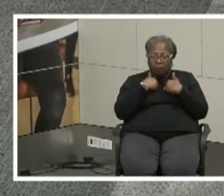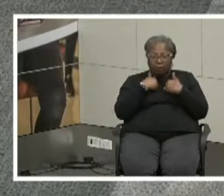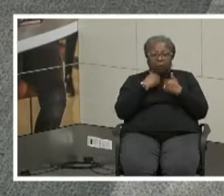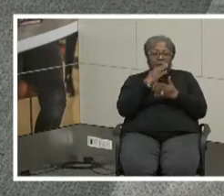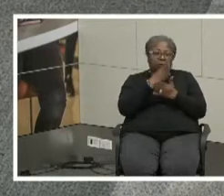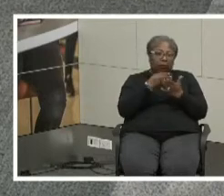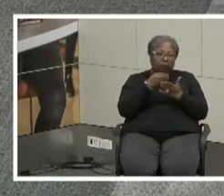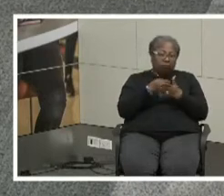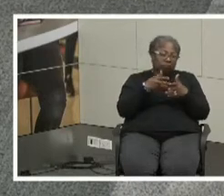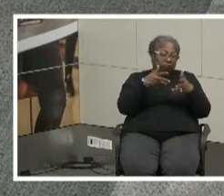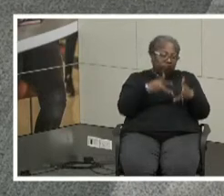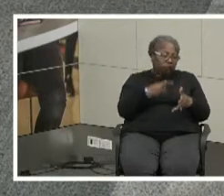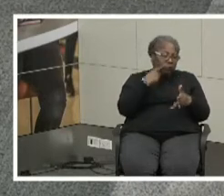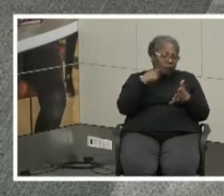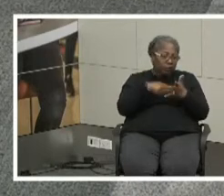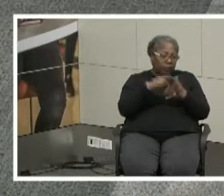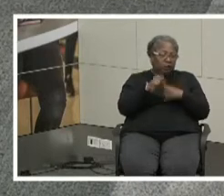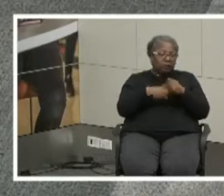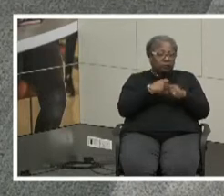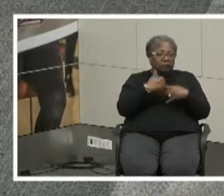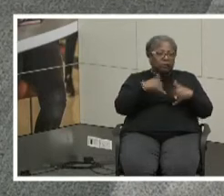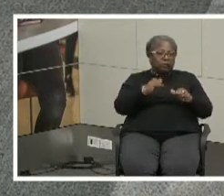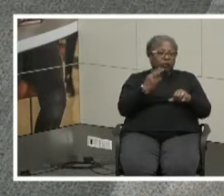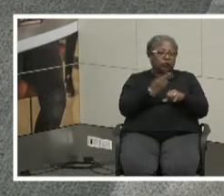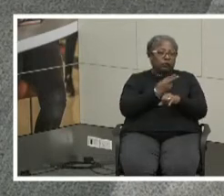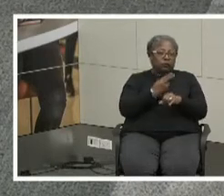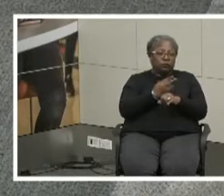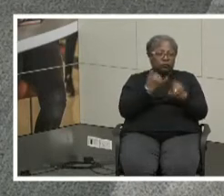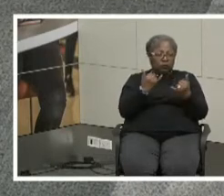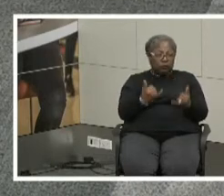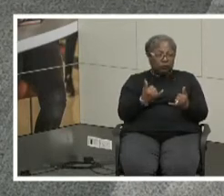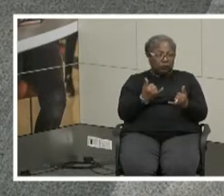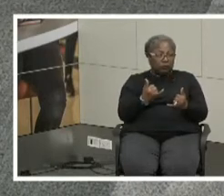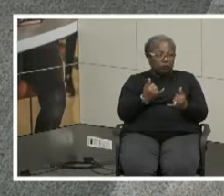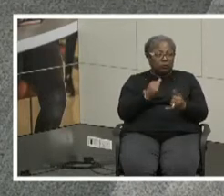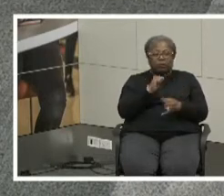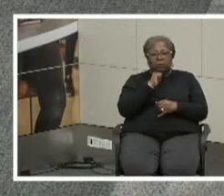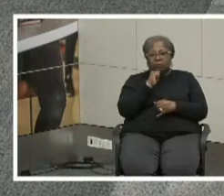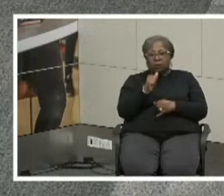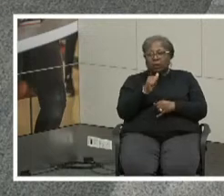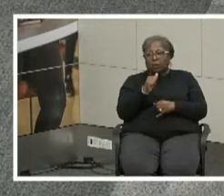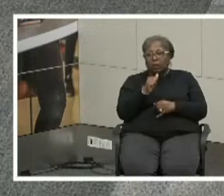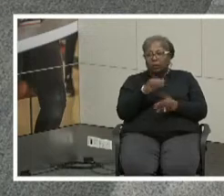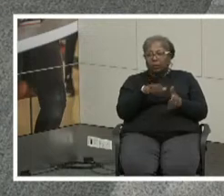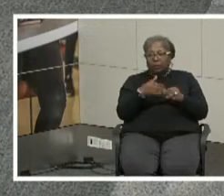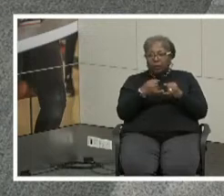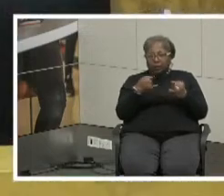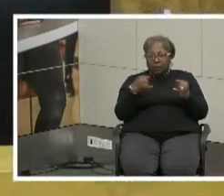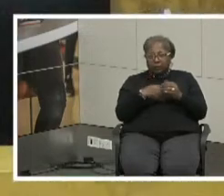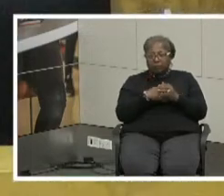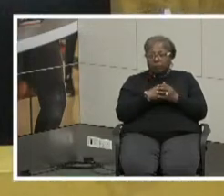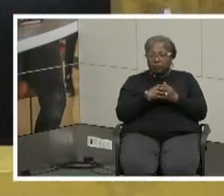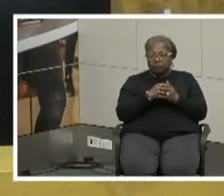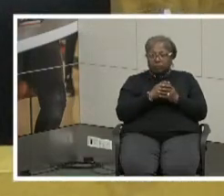some funding remaining for this year that they're still still using today um but not a a hard deadline